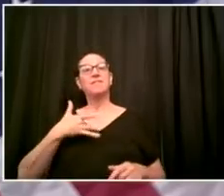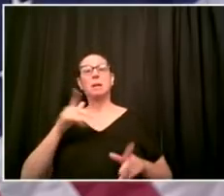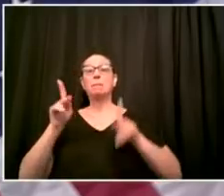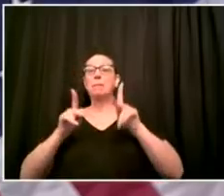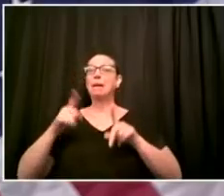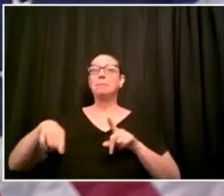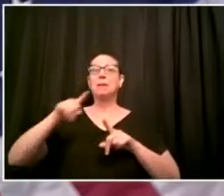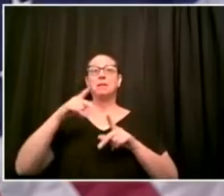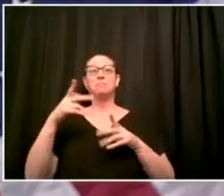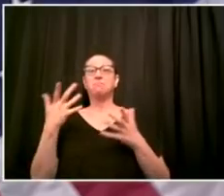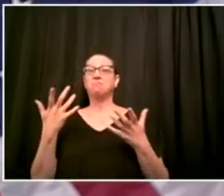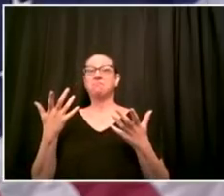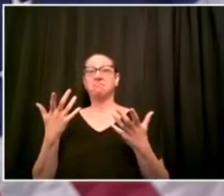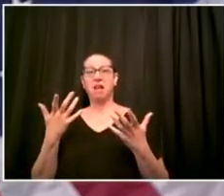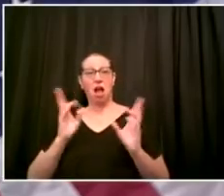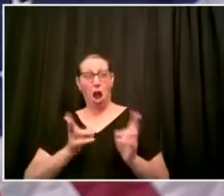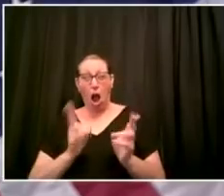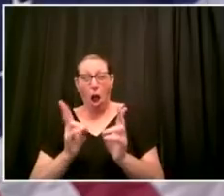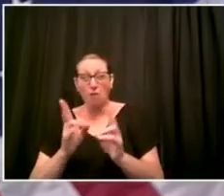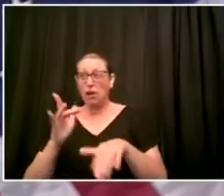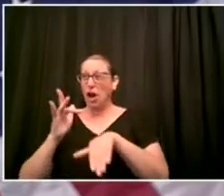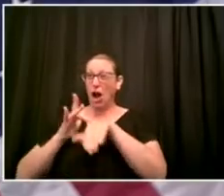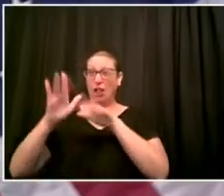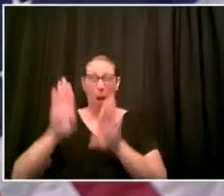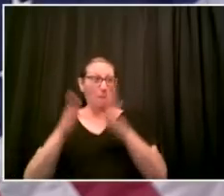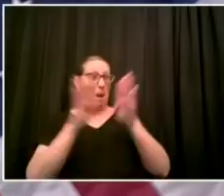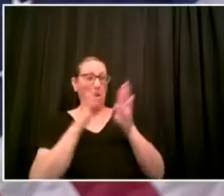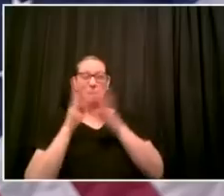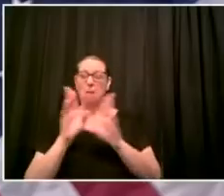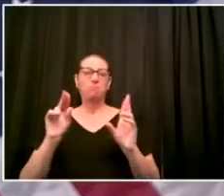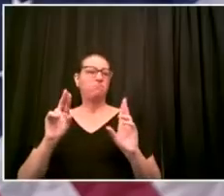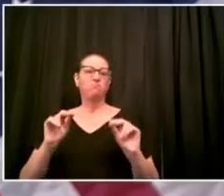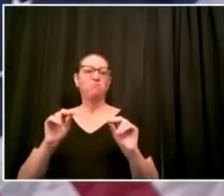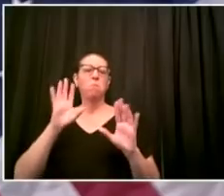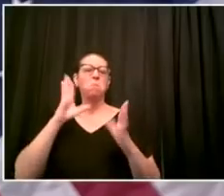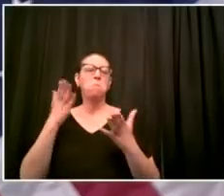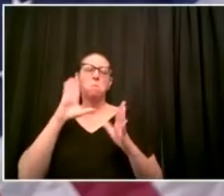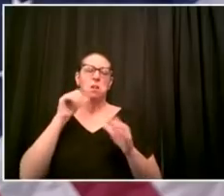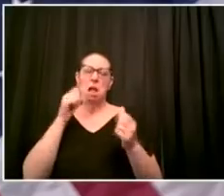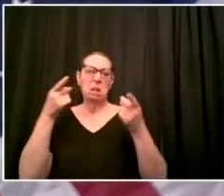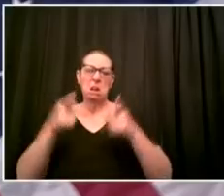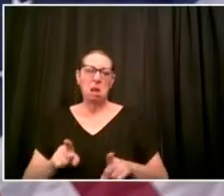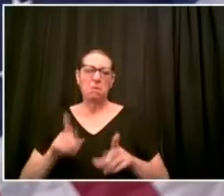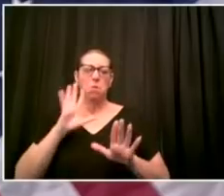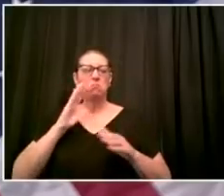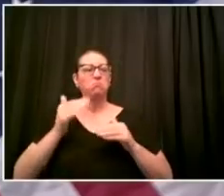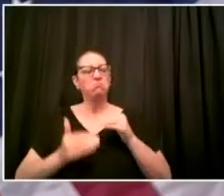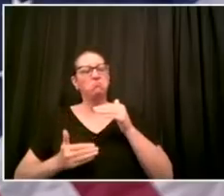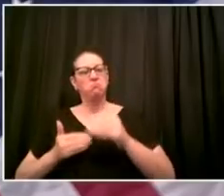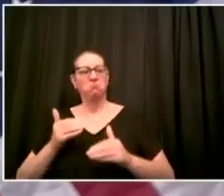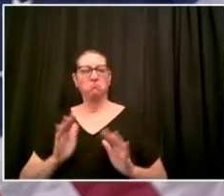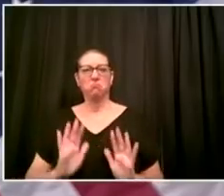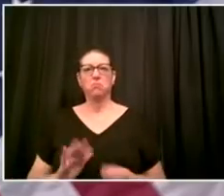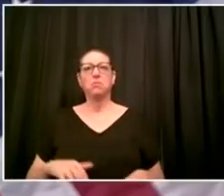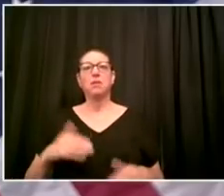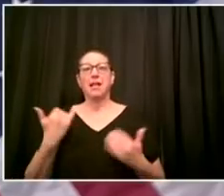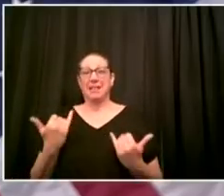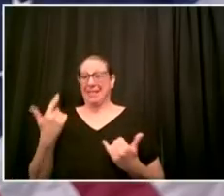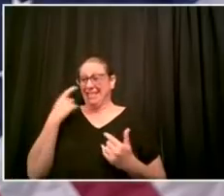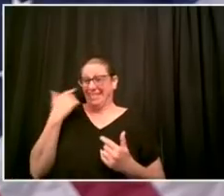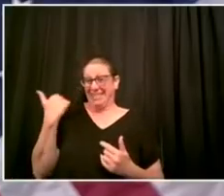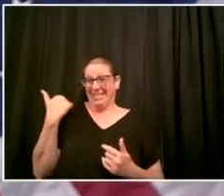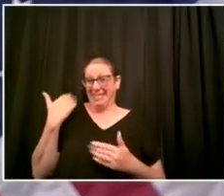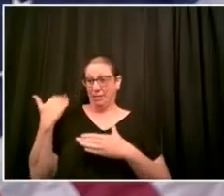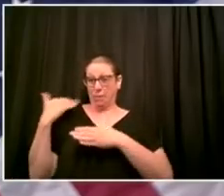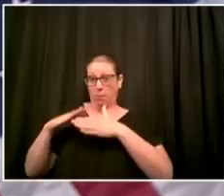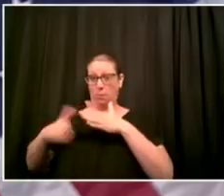out this weekend, saw very few problems in the scheme of things. So I think the message, to